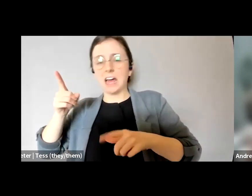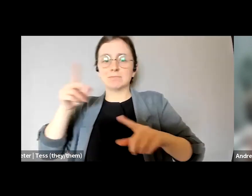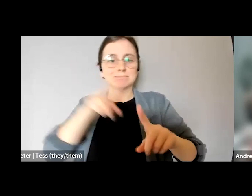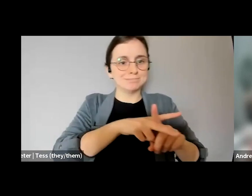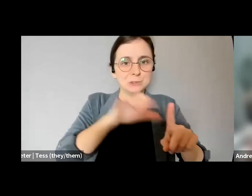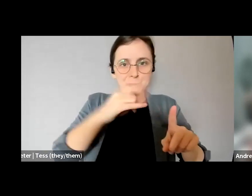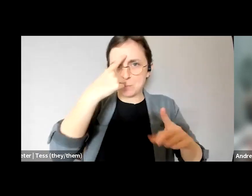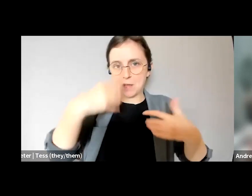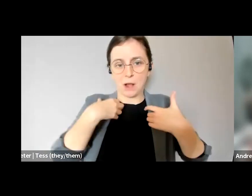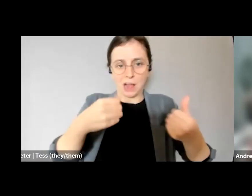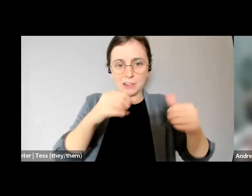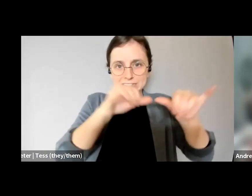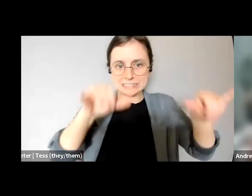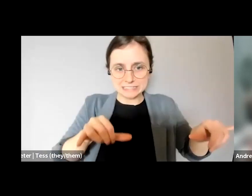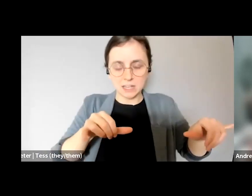respect to